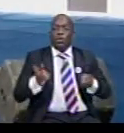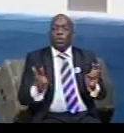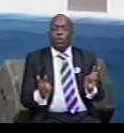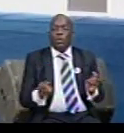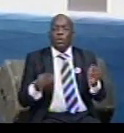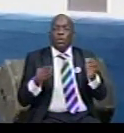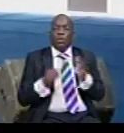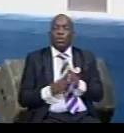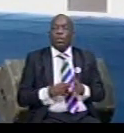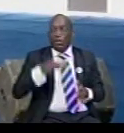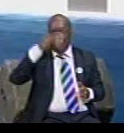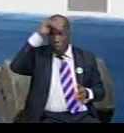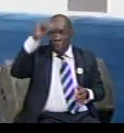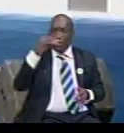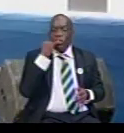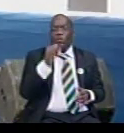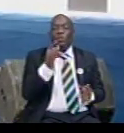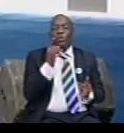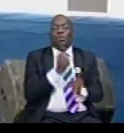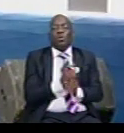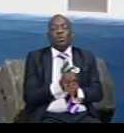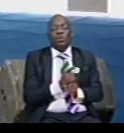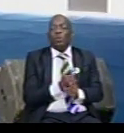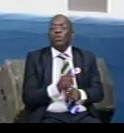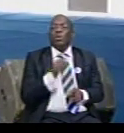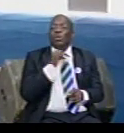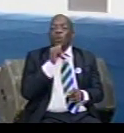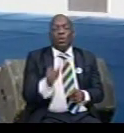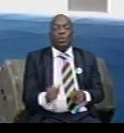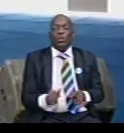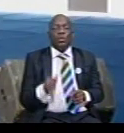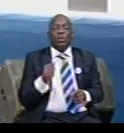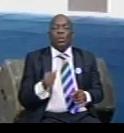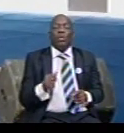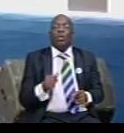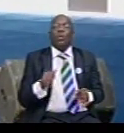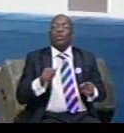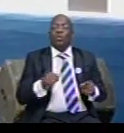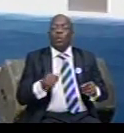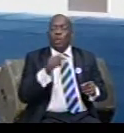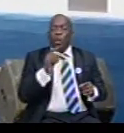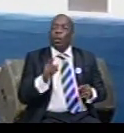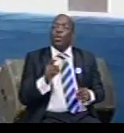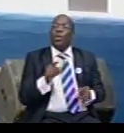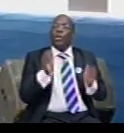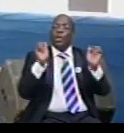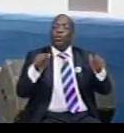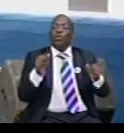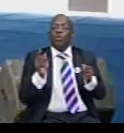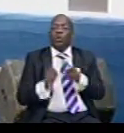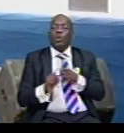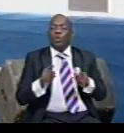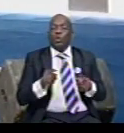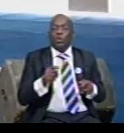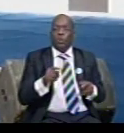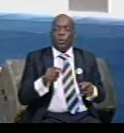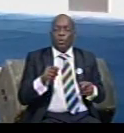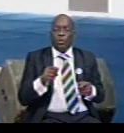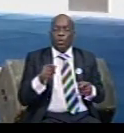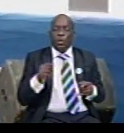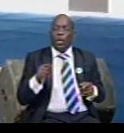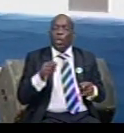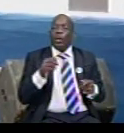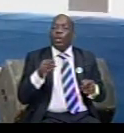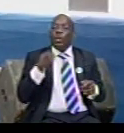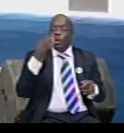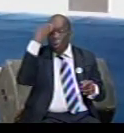still primitive. And he doesn't know that many roads lead to Rome. We're not going to